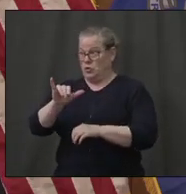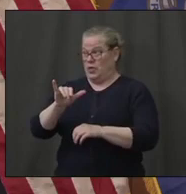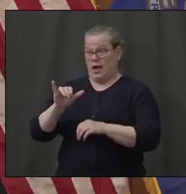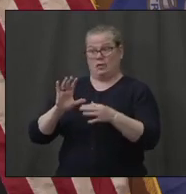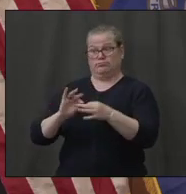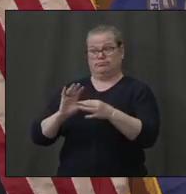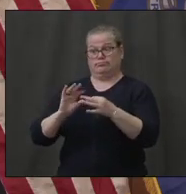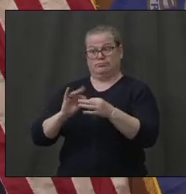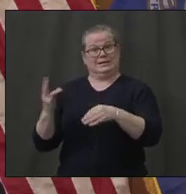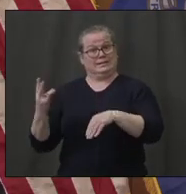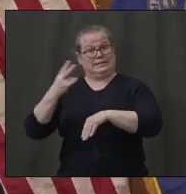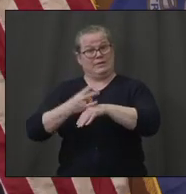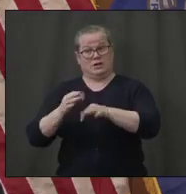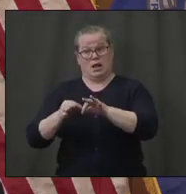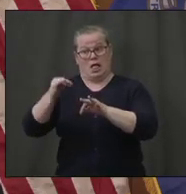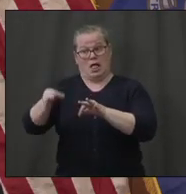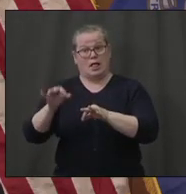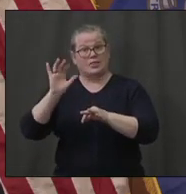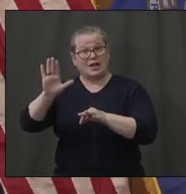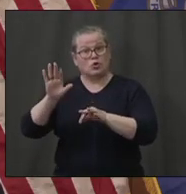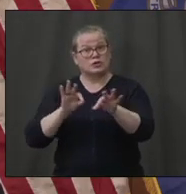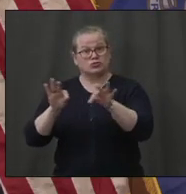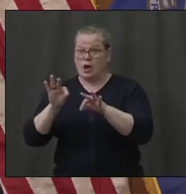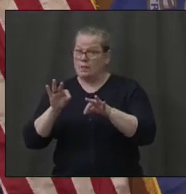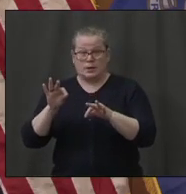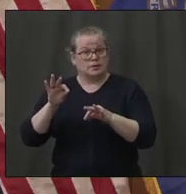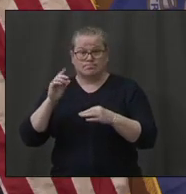lag that you're describing.